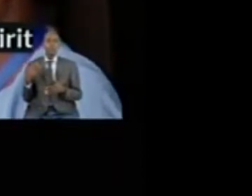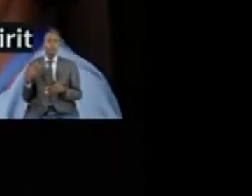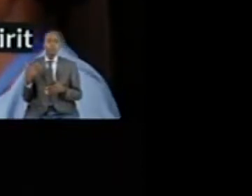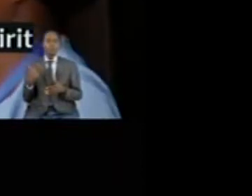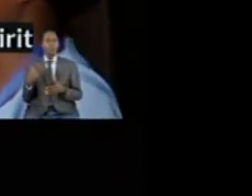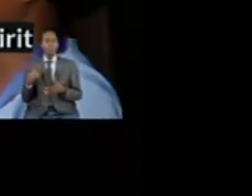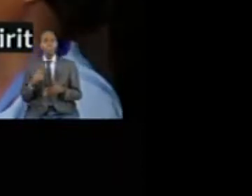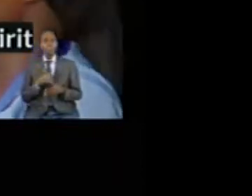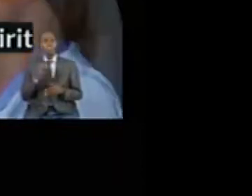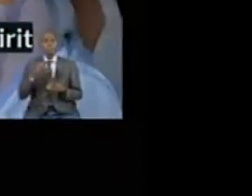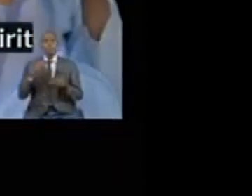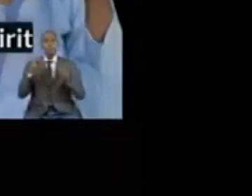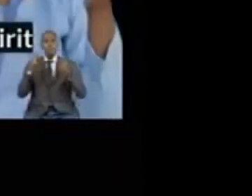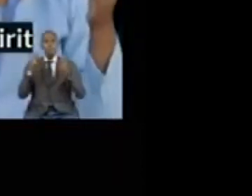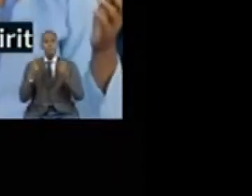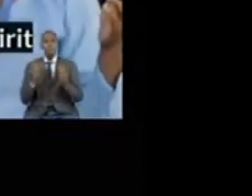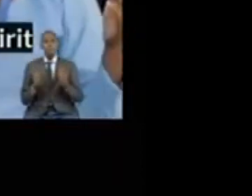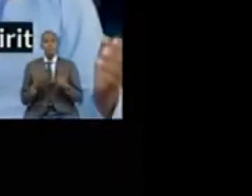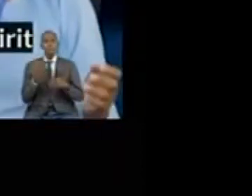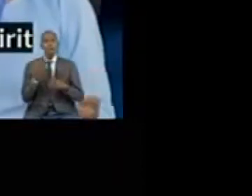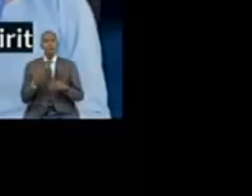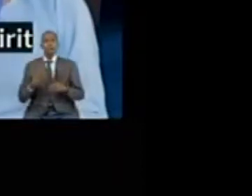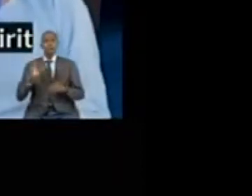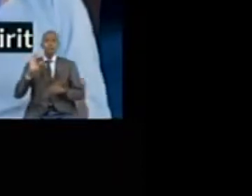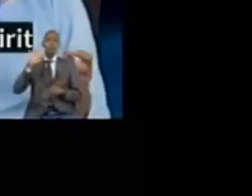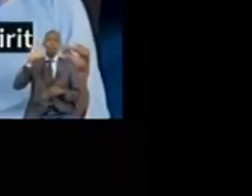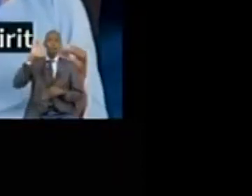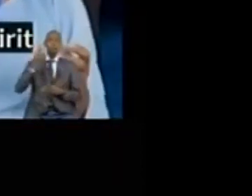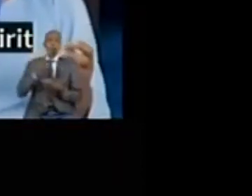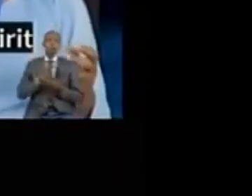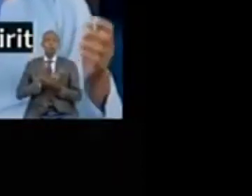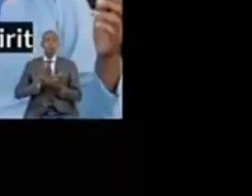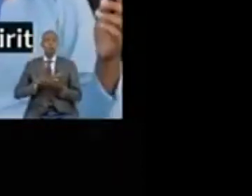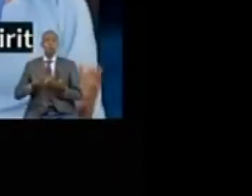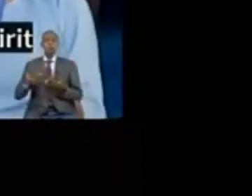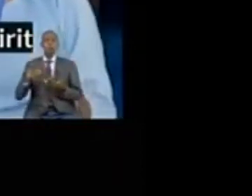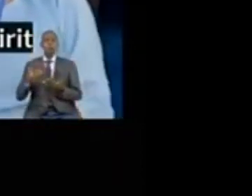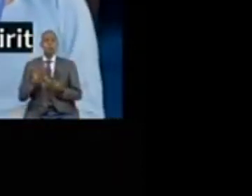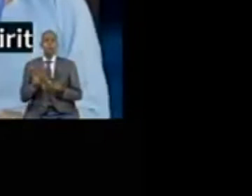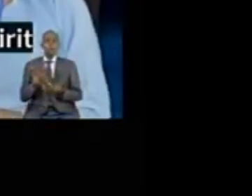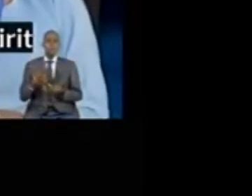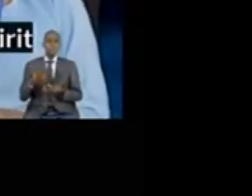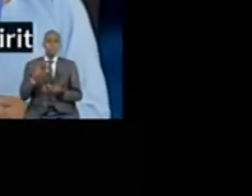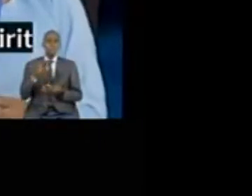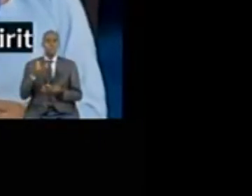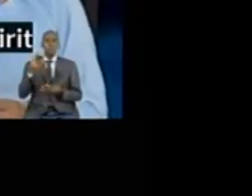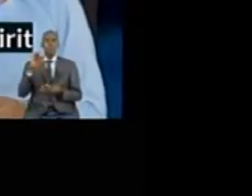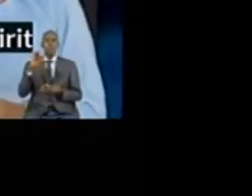Power of the Holy Spirit.